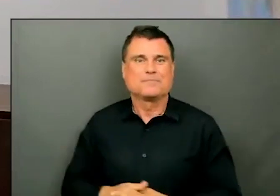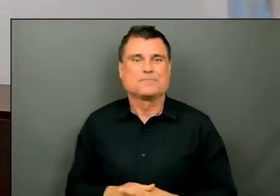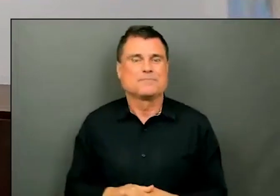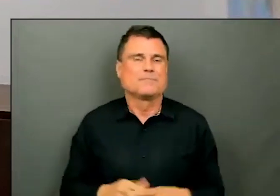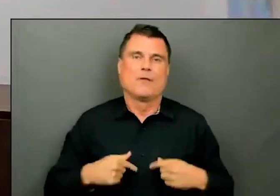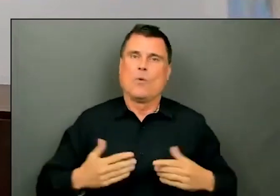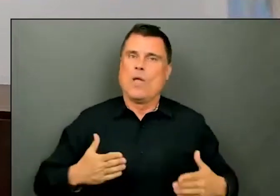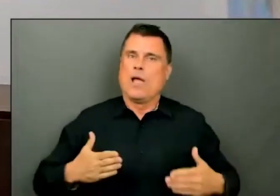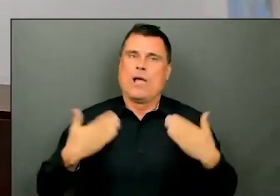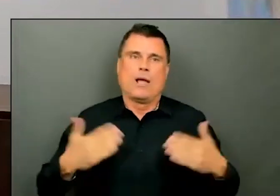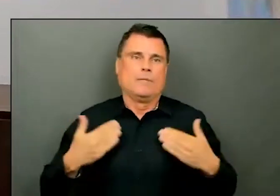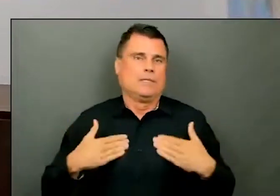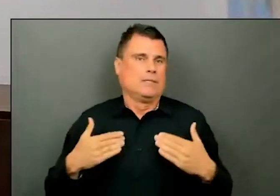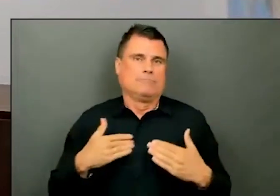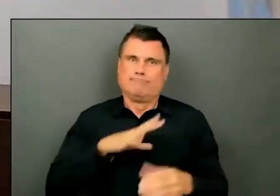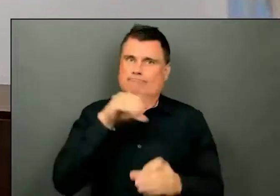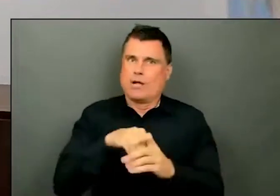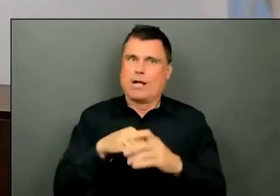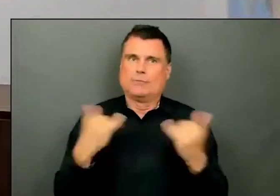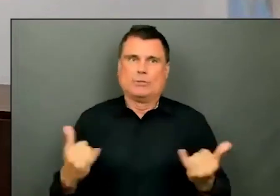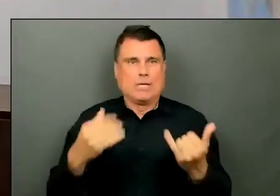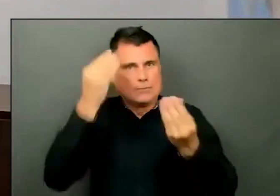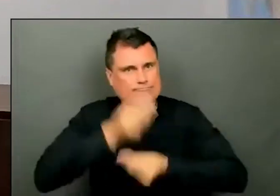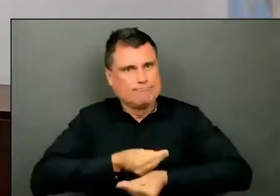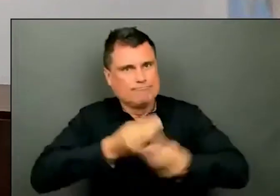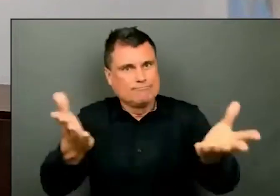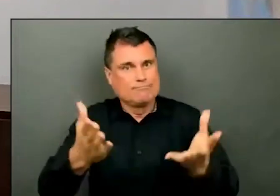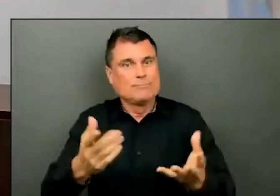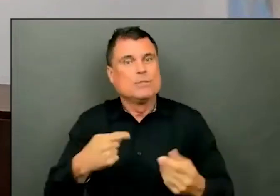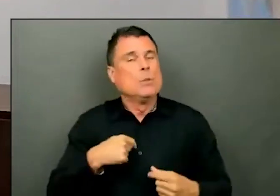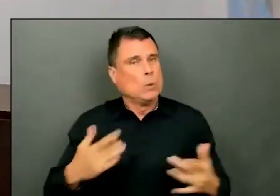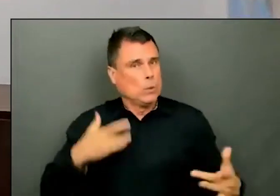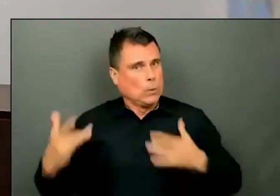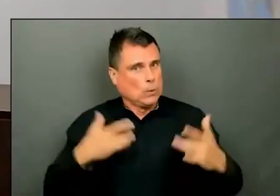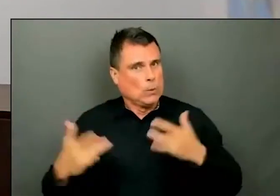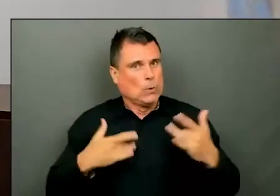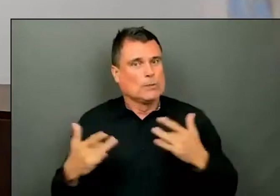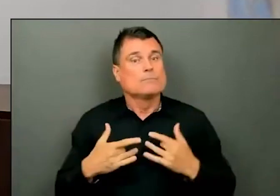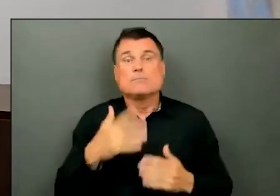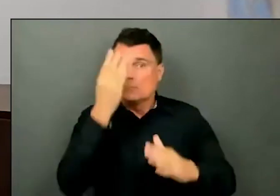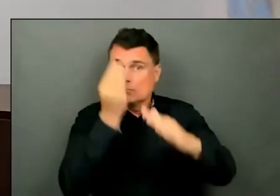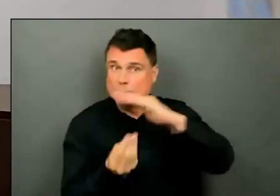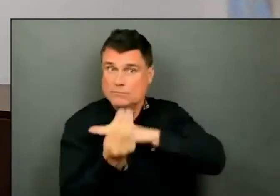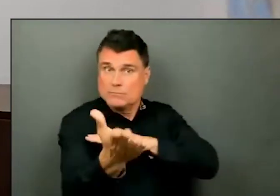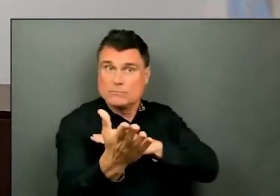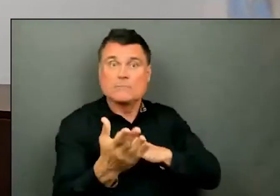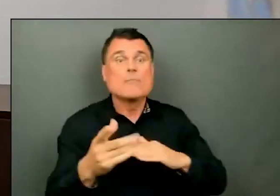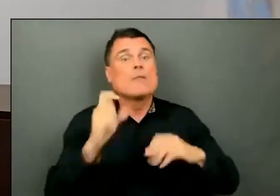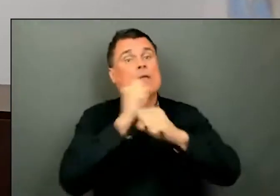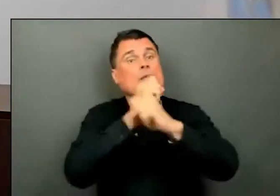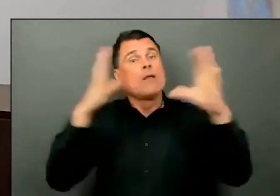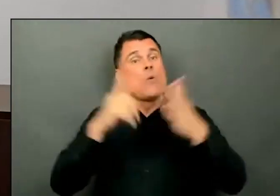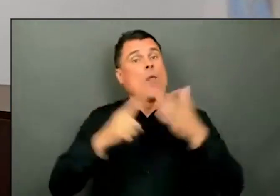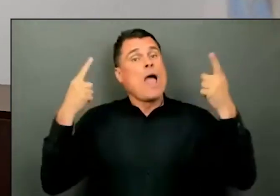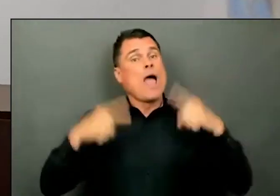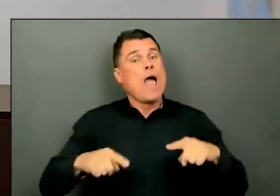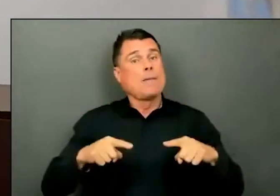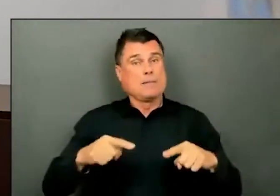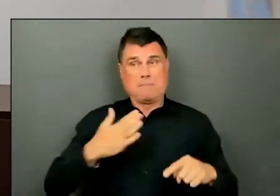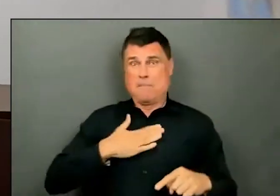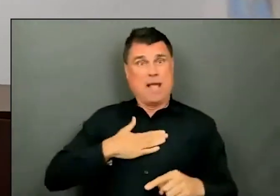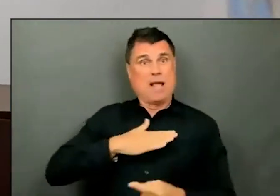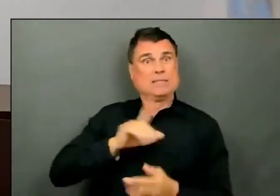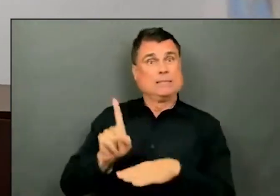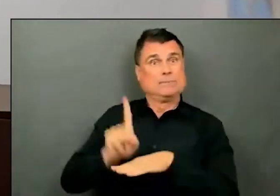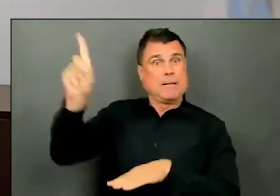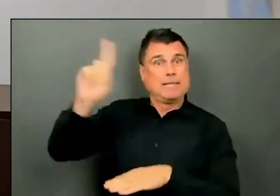of this announcement. It's very exciting for our organization. To give you some context of what happened to the Space Centre due to COVID, we